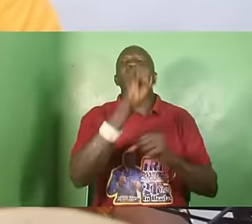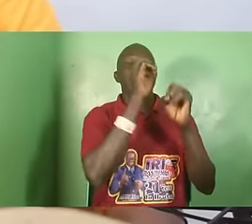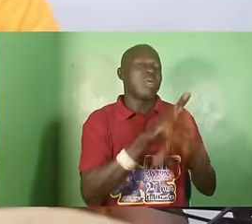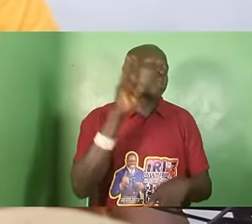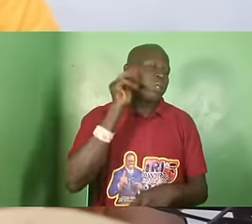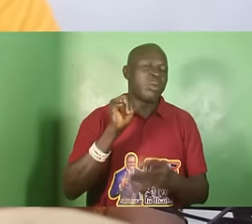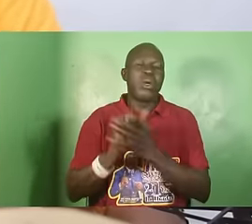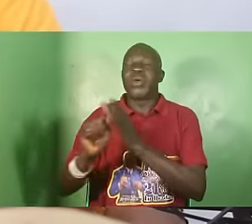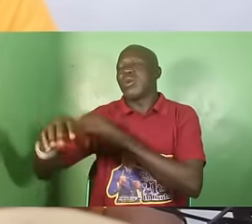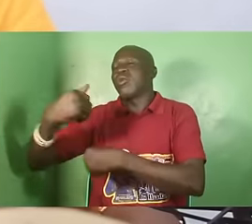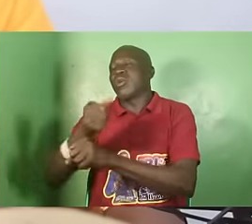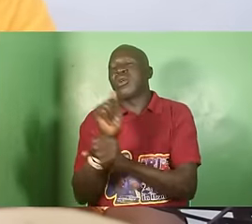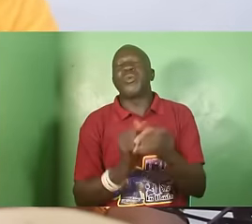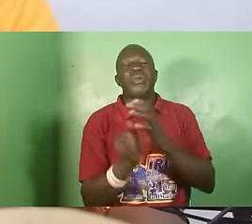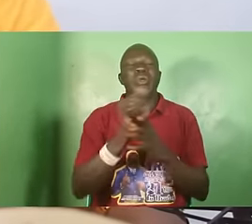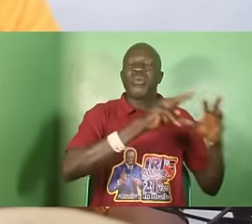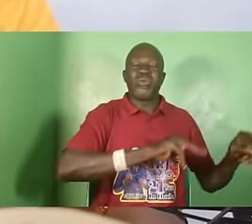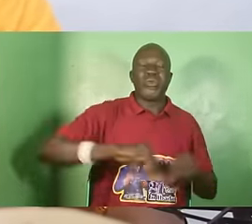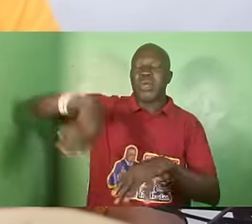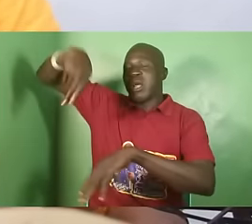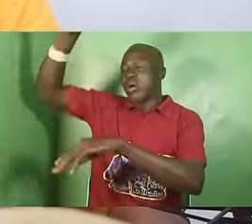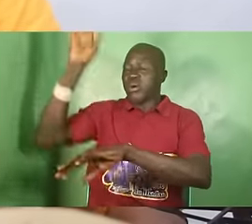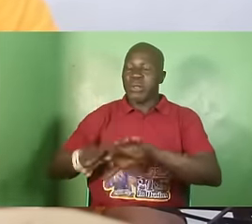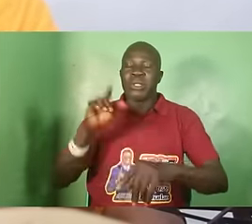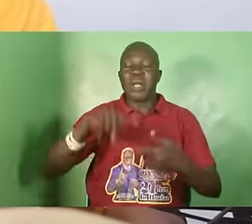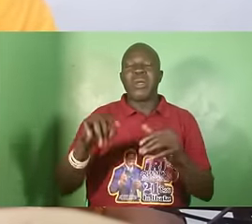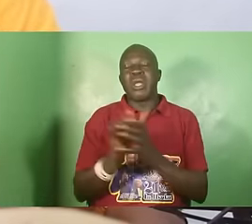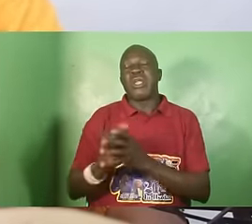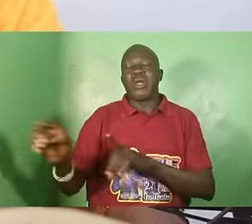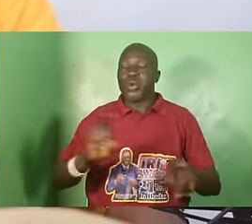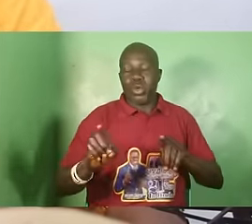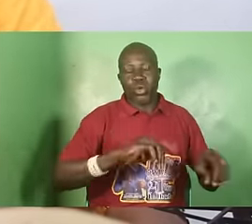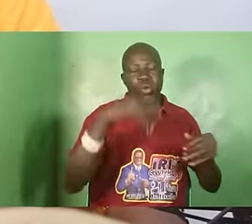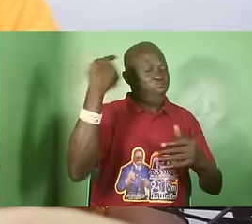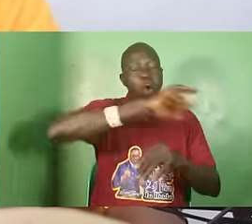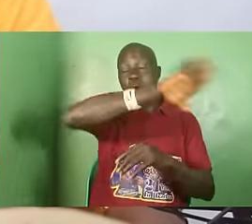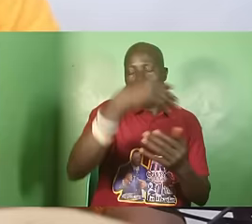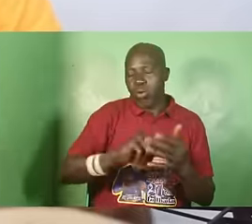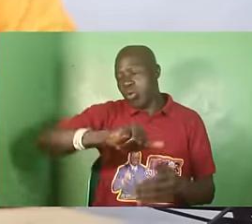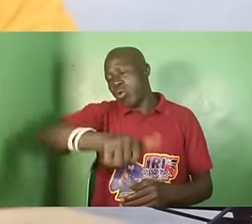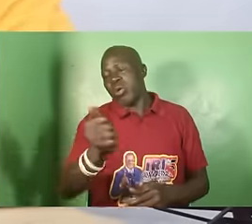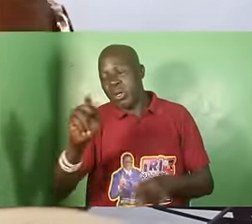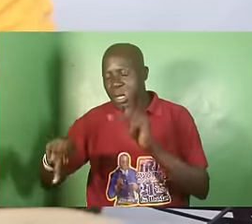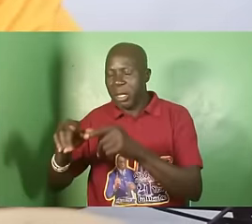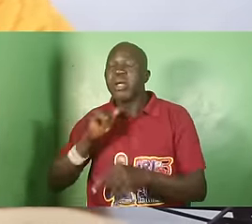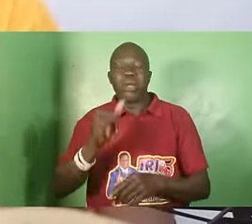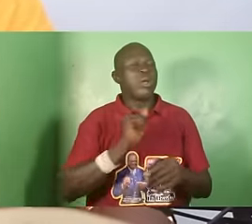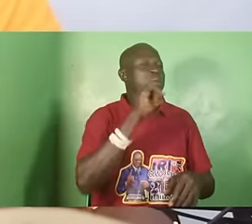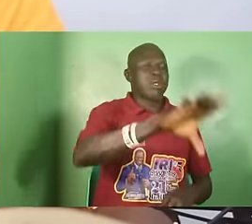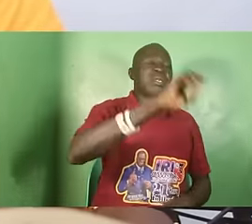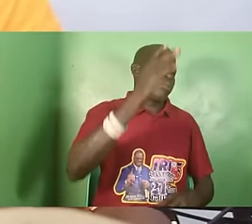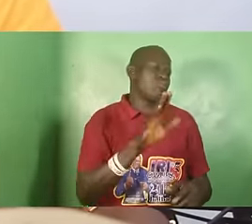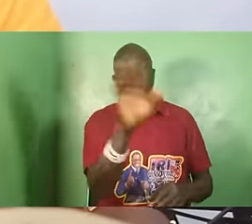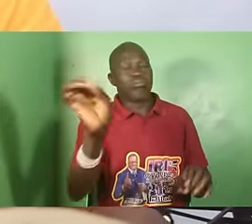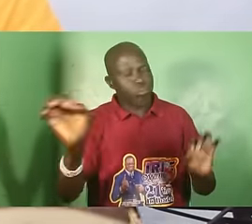bless him. Oh, why did they move? He moved away on time. Bell, then say for a motor one. And he helped others. Come on, you to see. He did